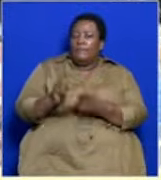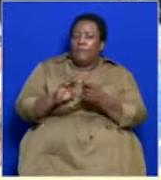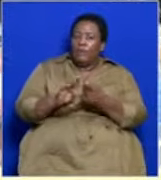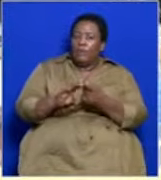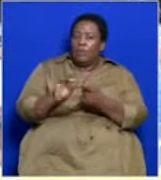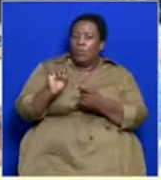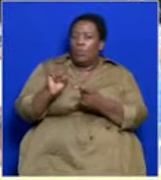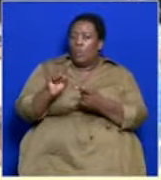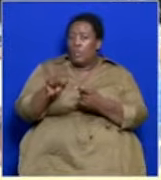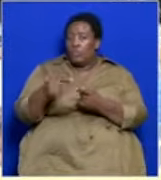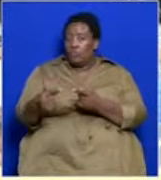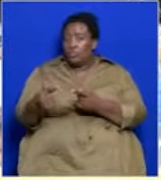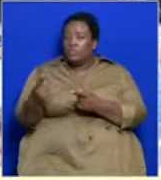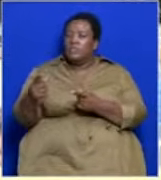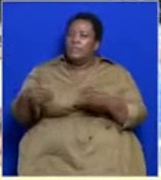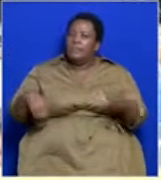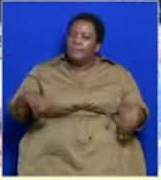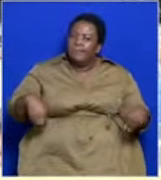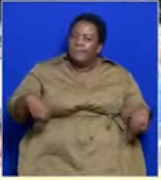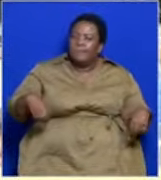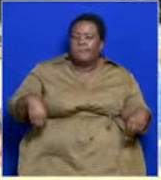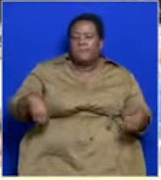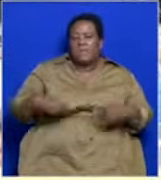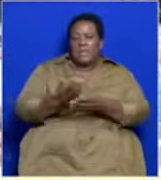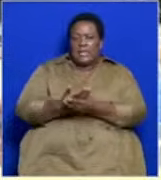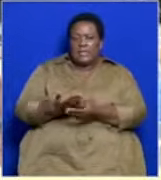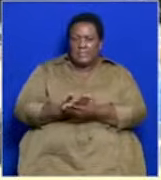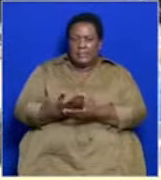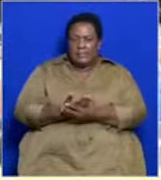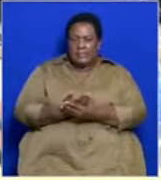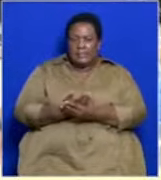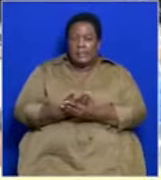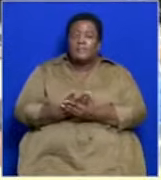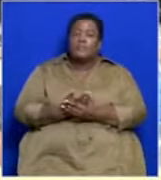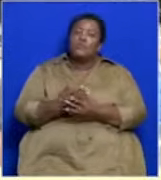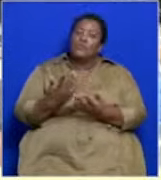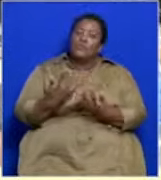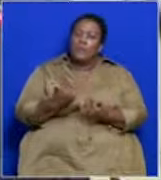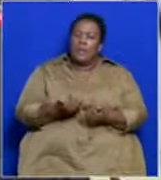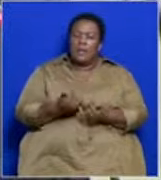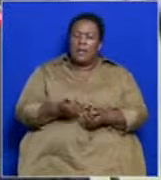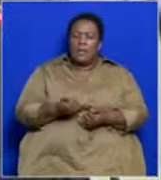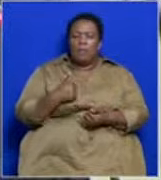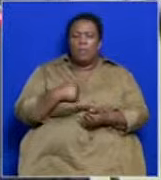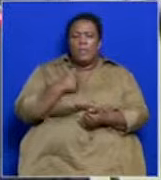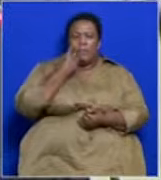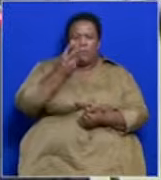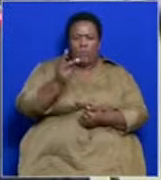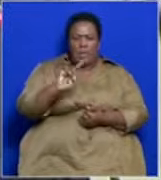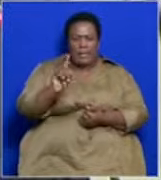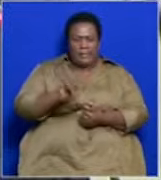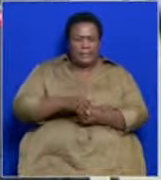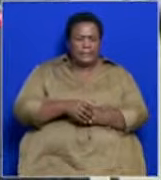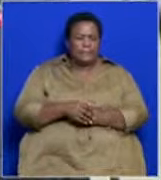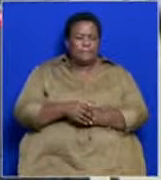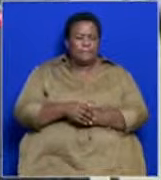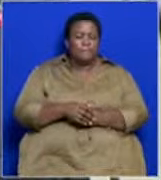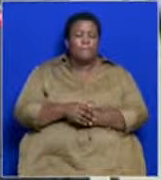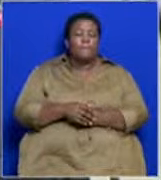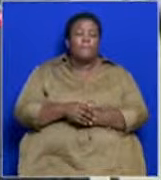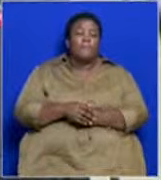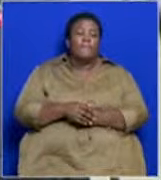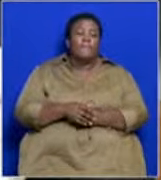cases, offenses. Now, it seems to me that the facts of this